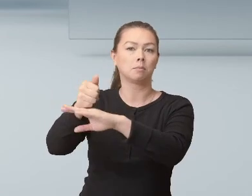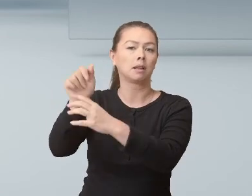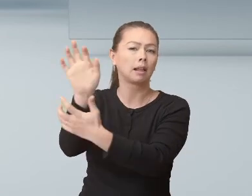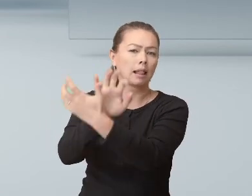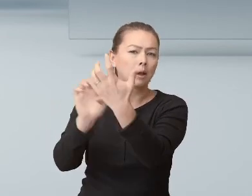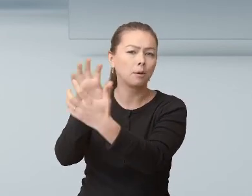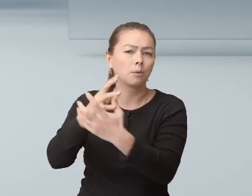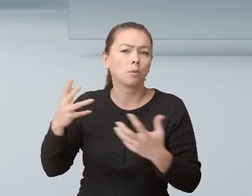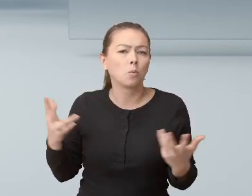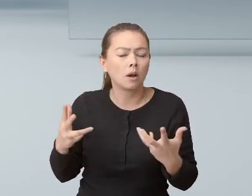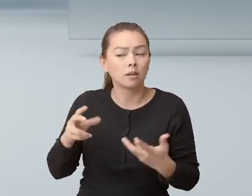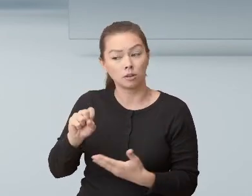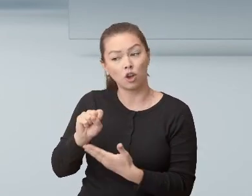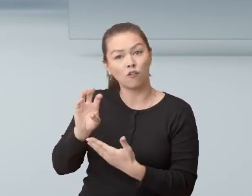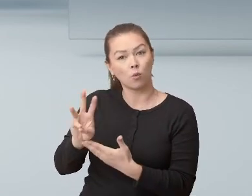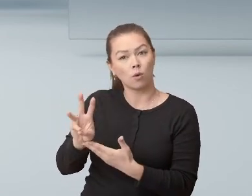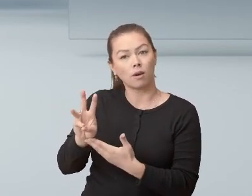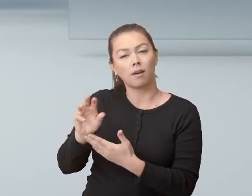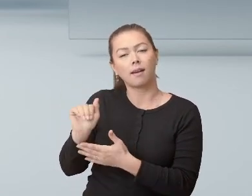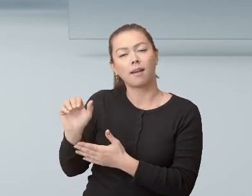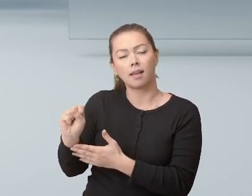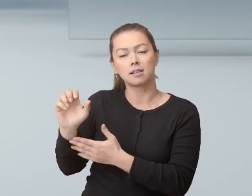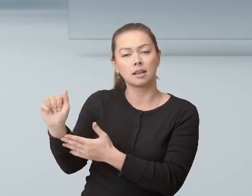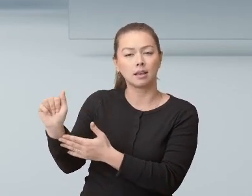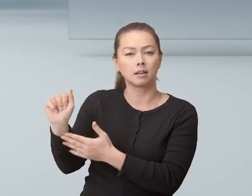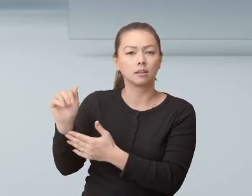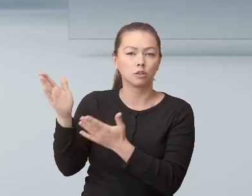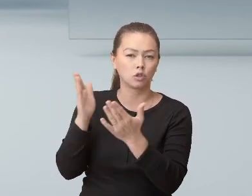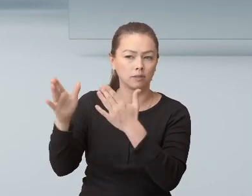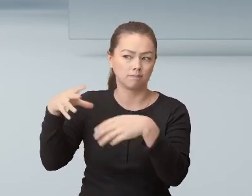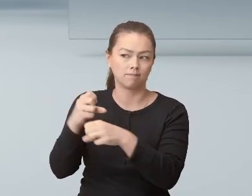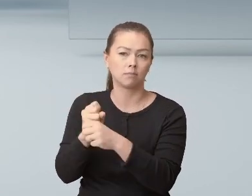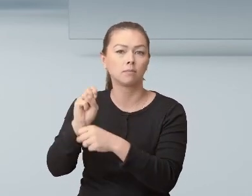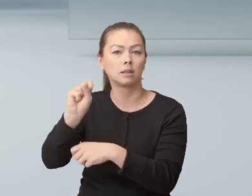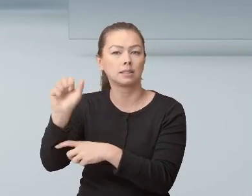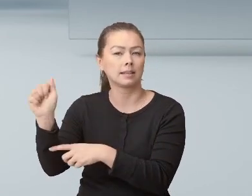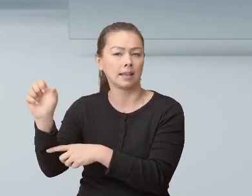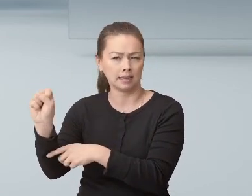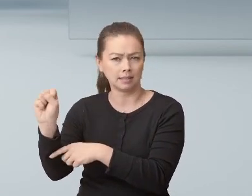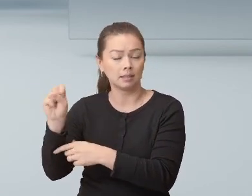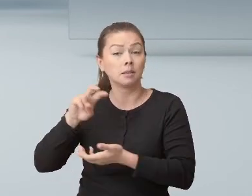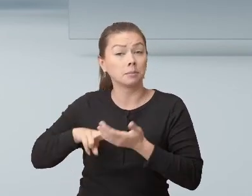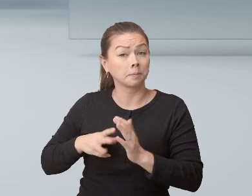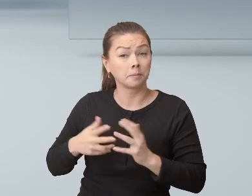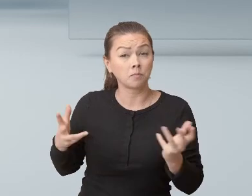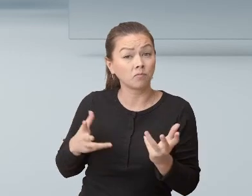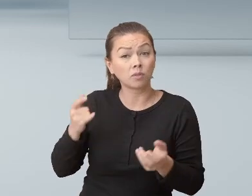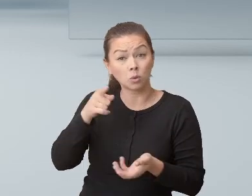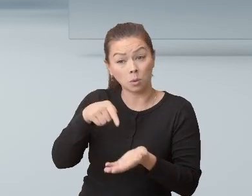meaning that when you pay for the licensing in Microsoft, whether it's Business Central or